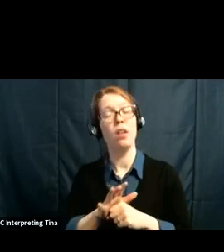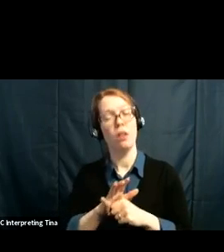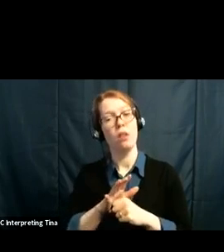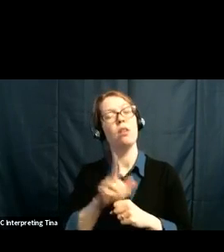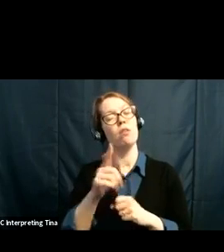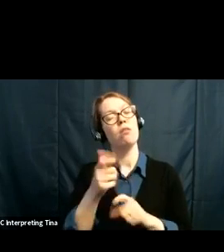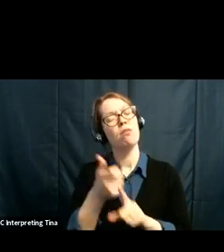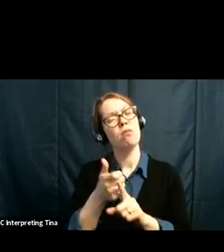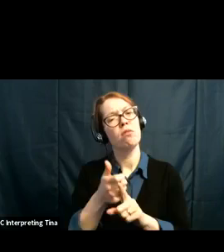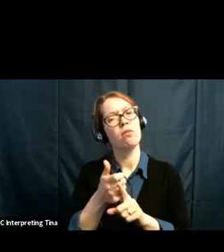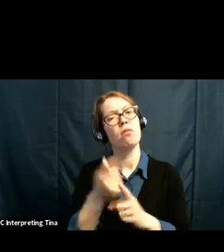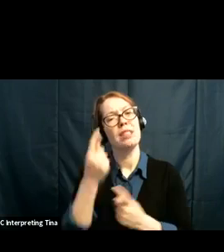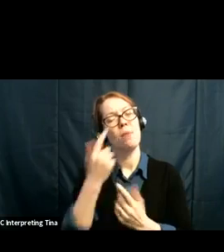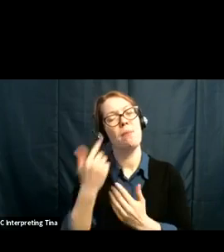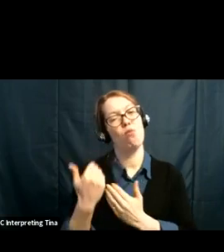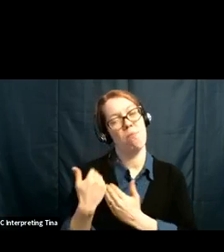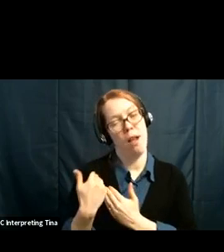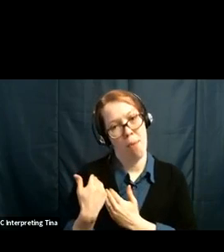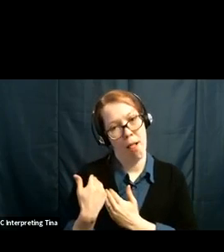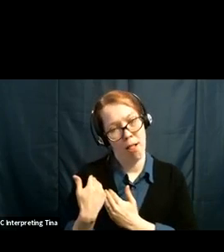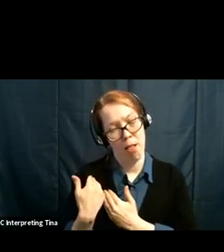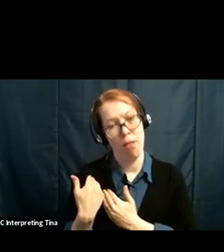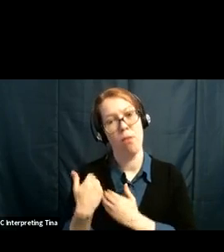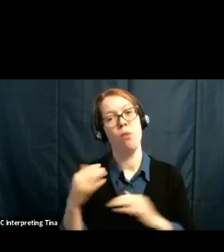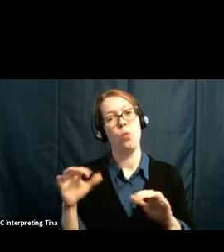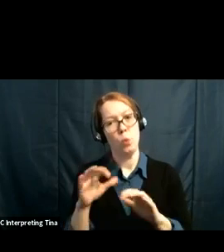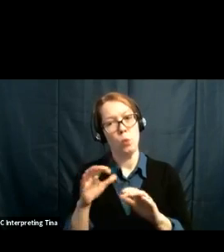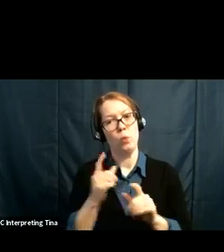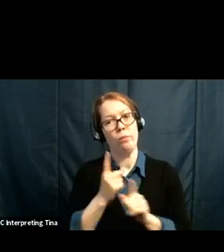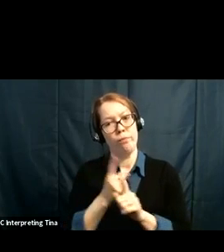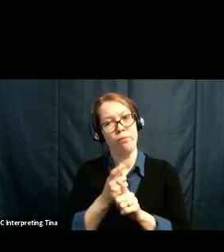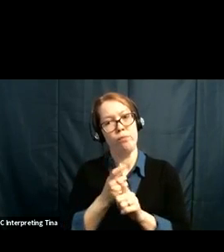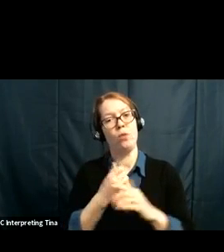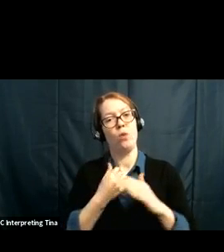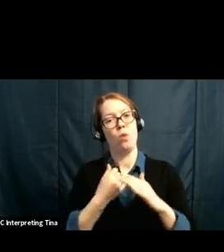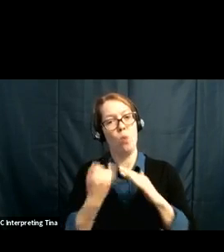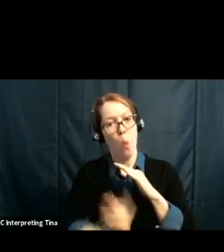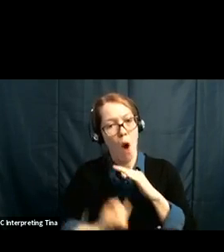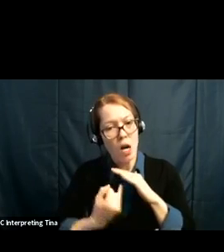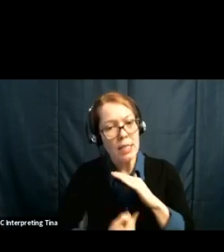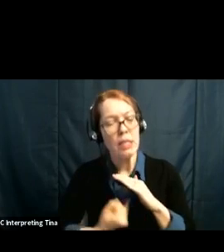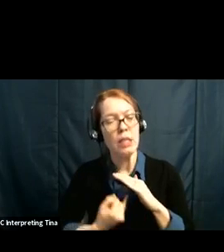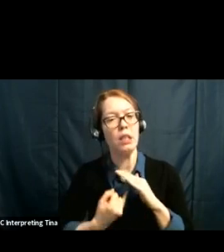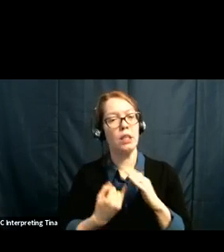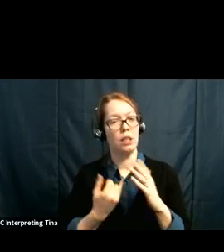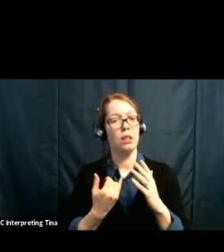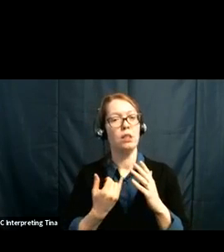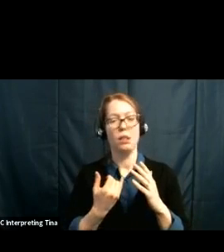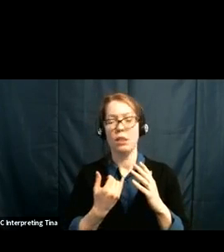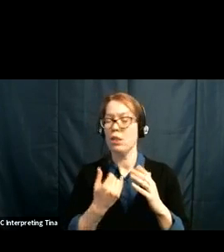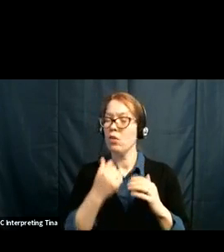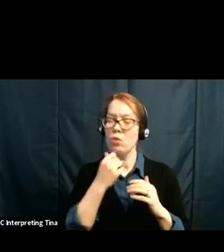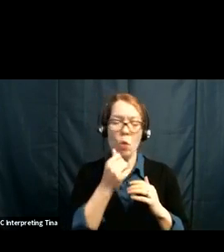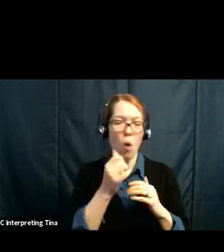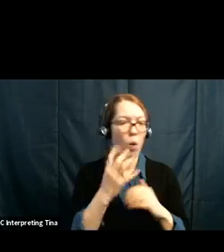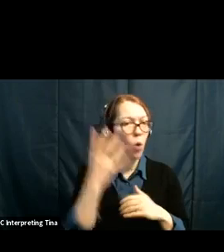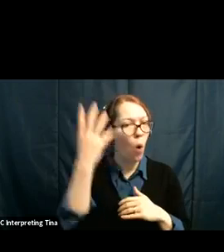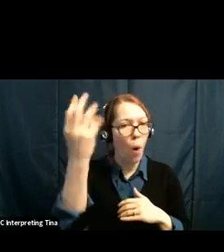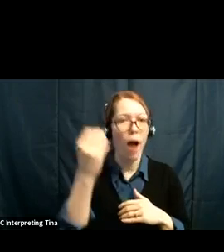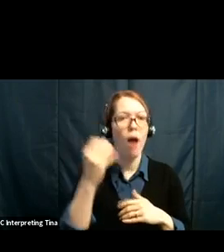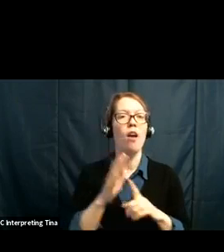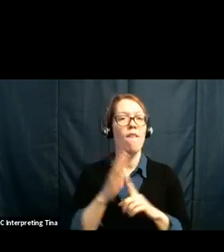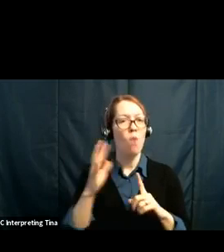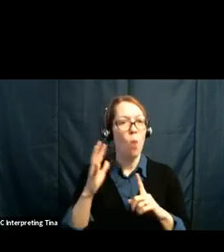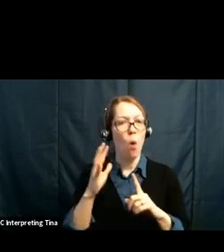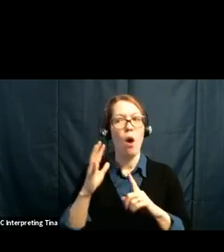responsible and do the quarantining, the inconveniences. Don't go out. Avoid crowds.